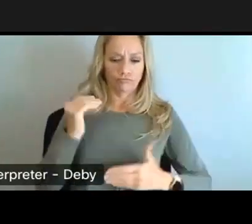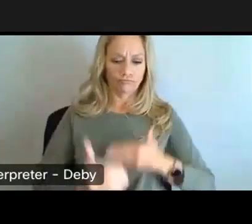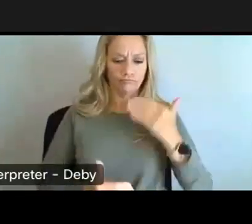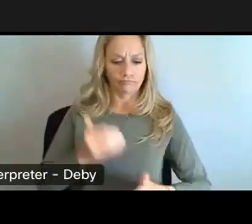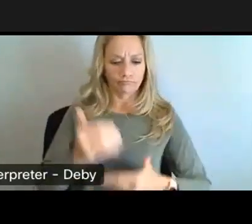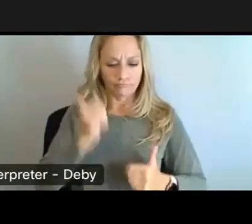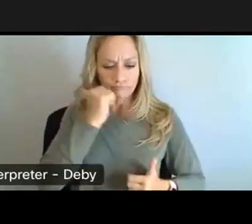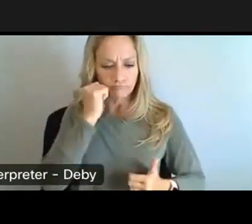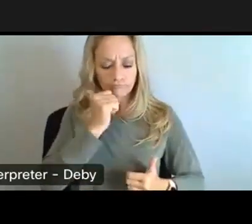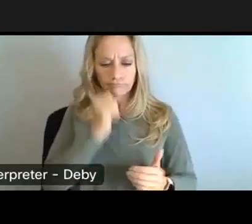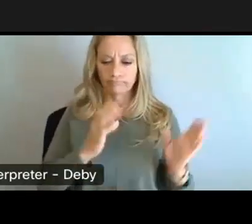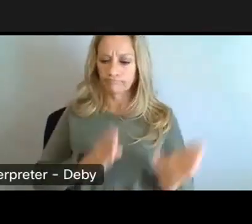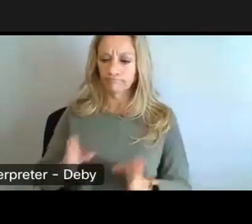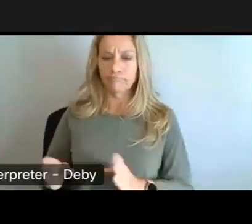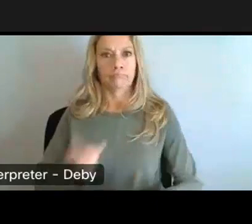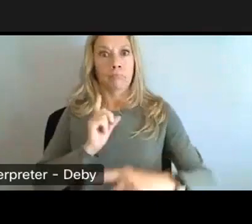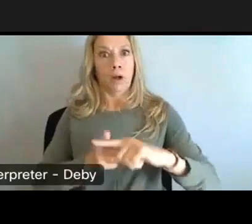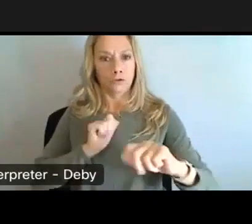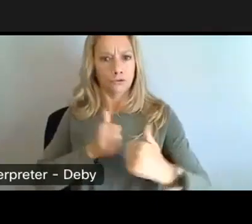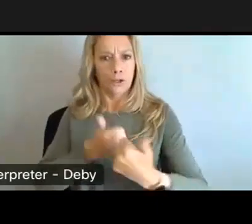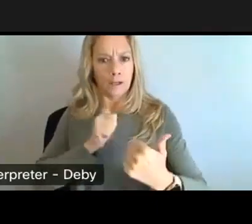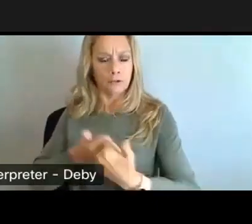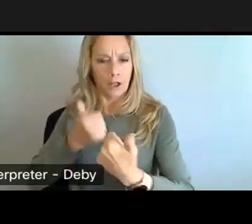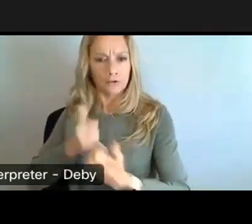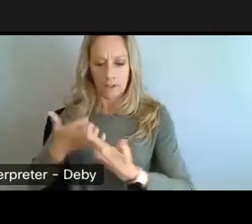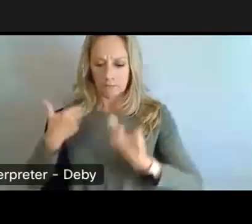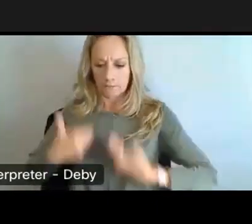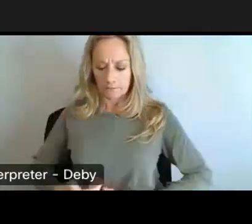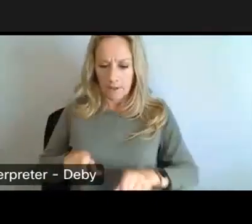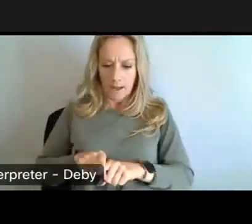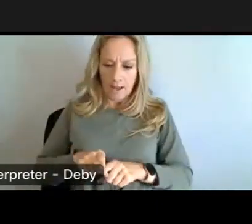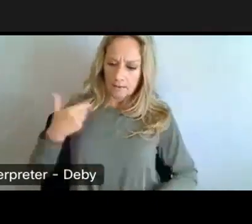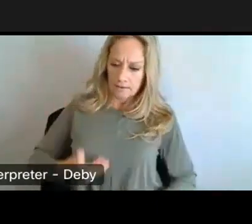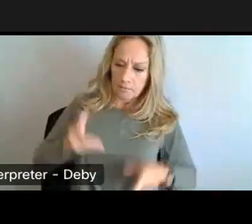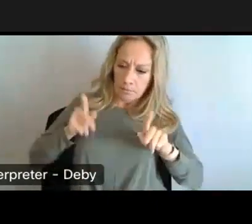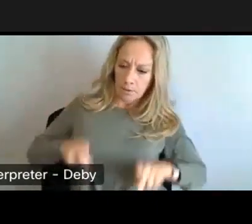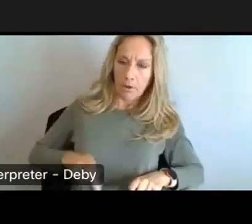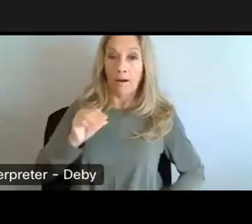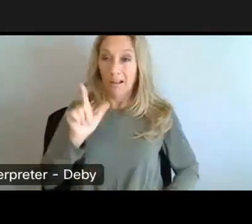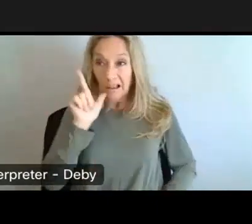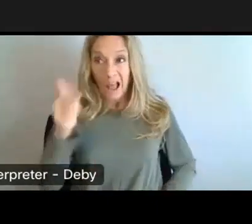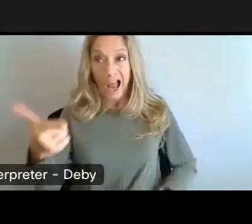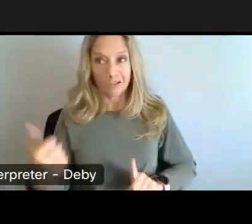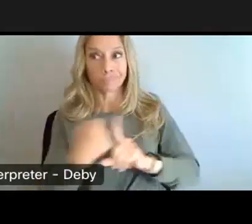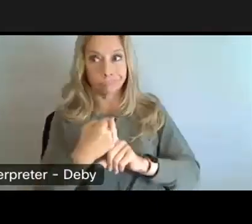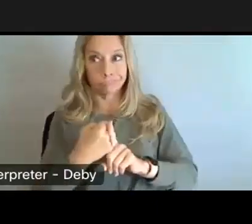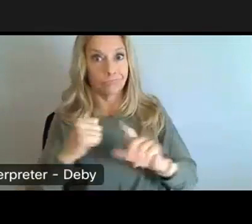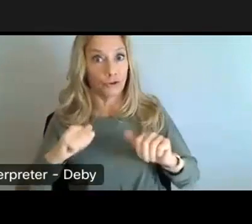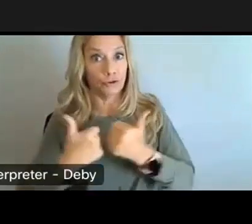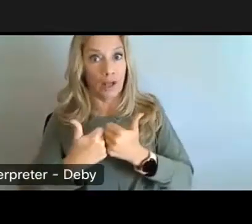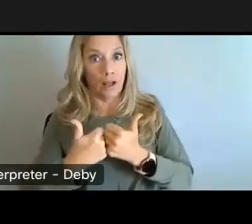challenges. The challenges that you face as an individual, and then later on in my career, challenges that I faced as a leader,